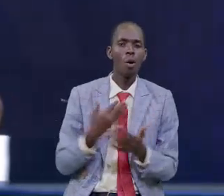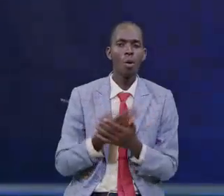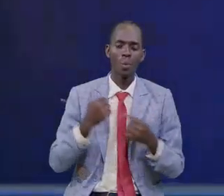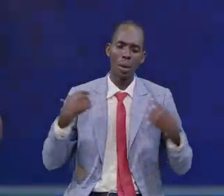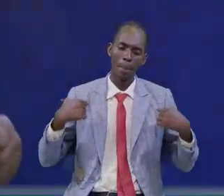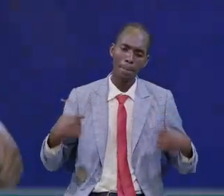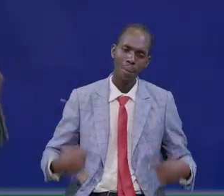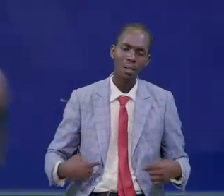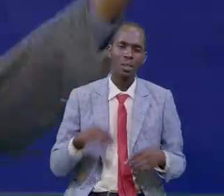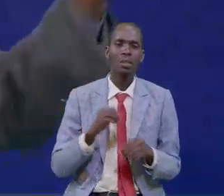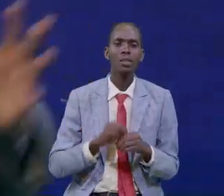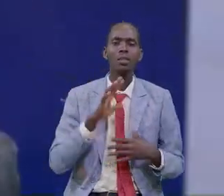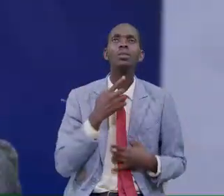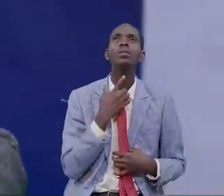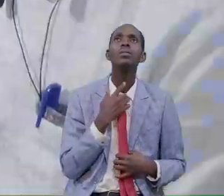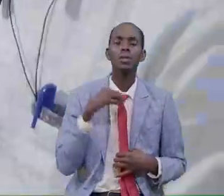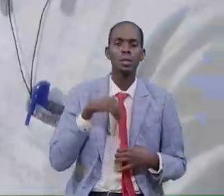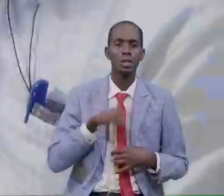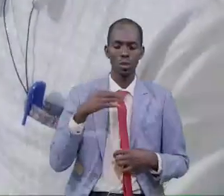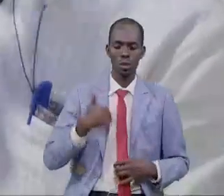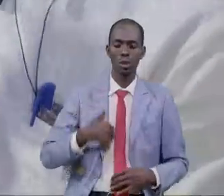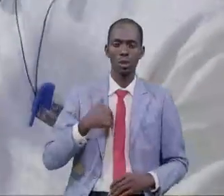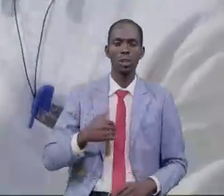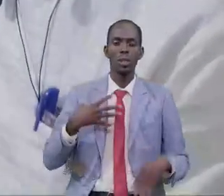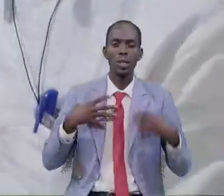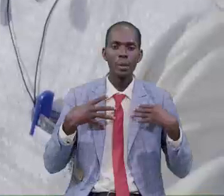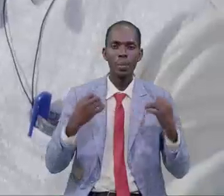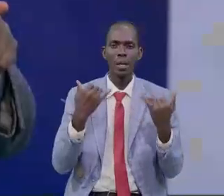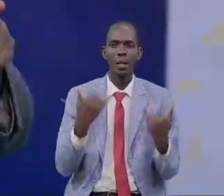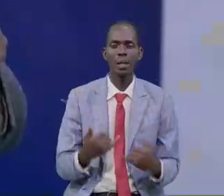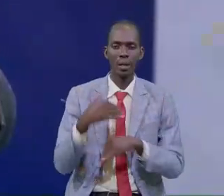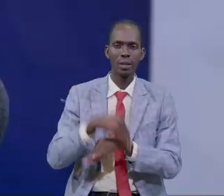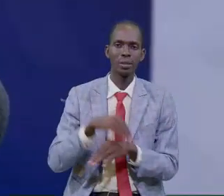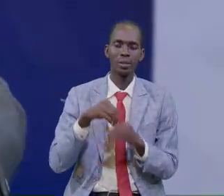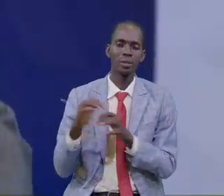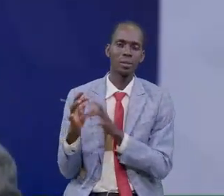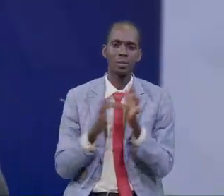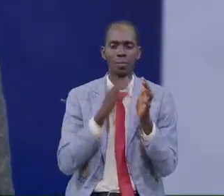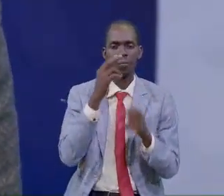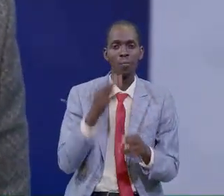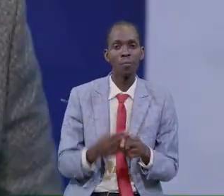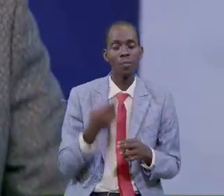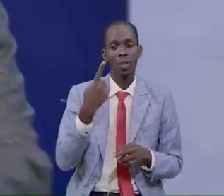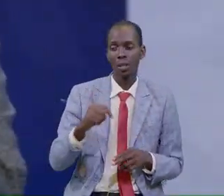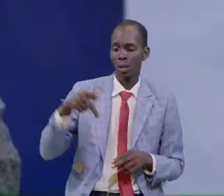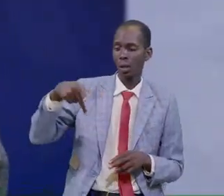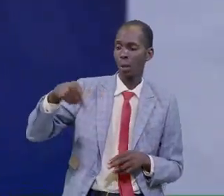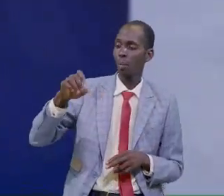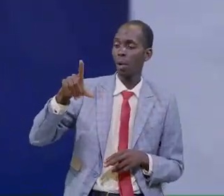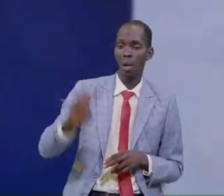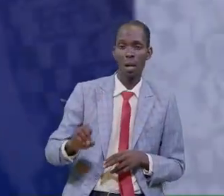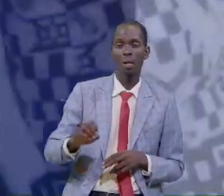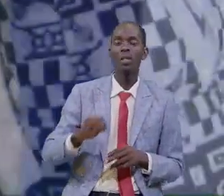throat, in your chest, heal tonight. The pile is healed